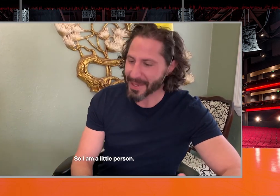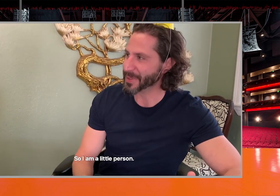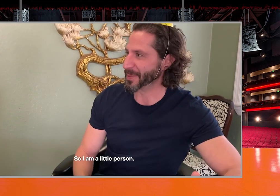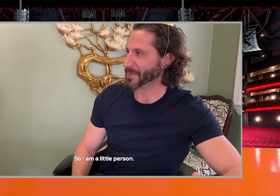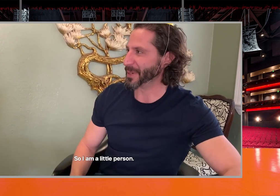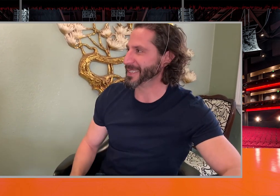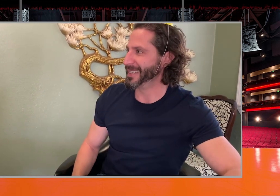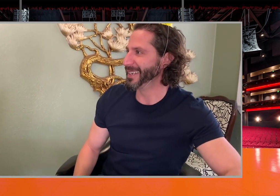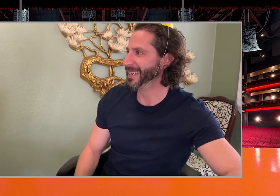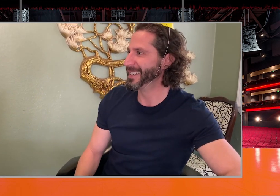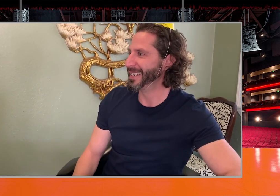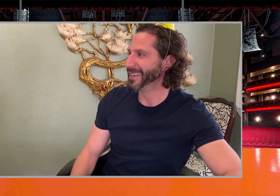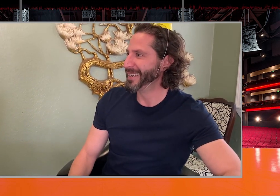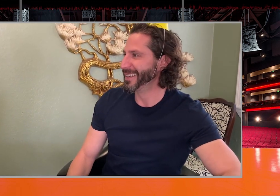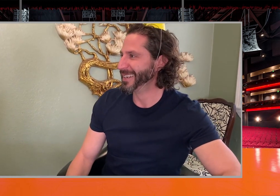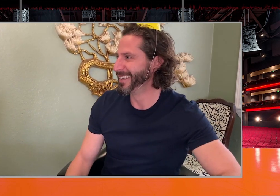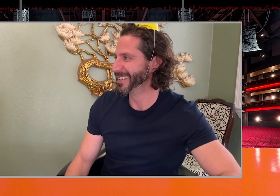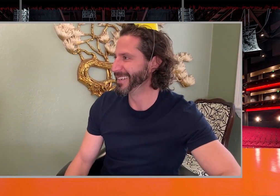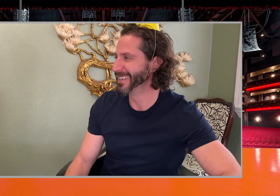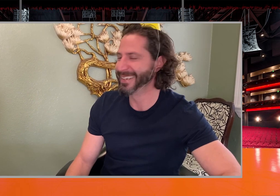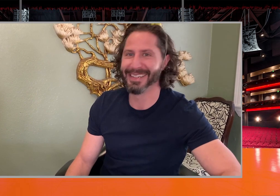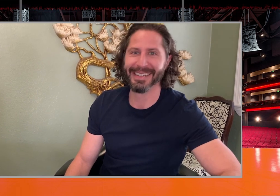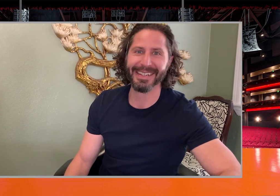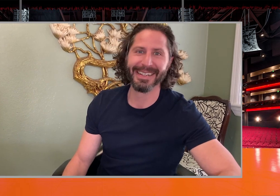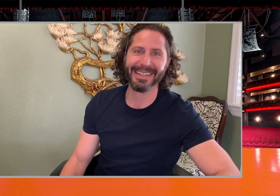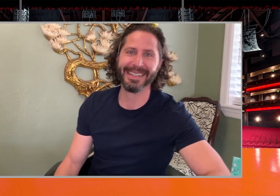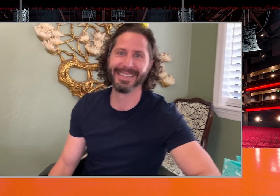So I am a little person.